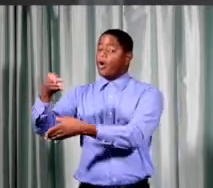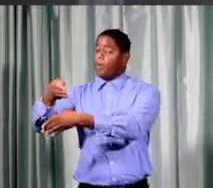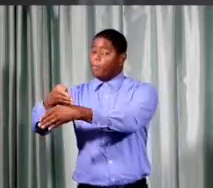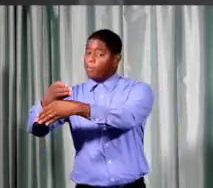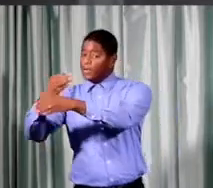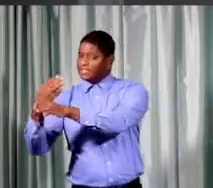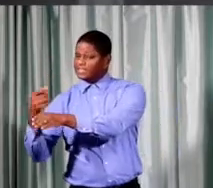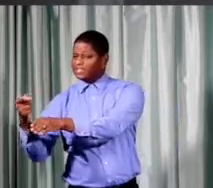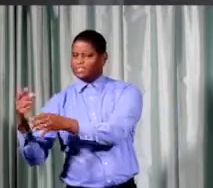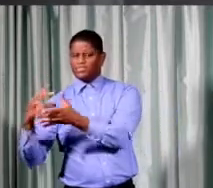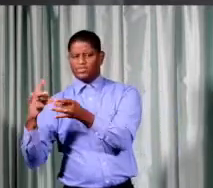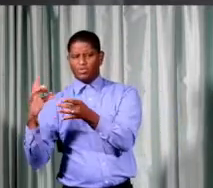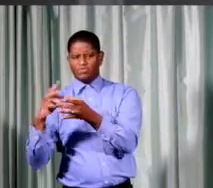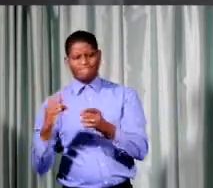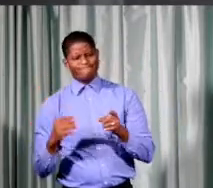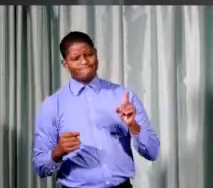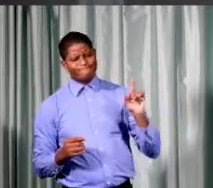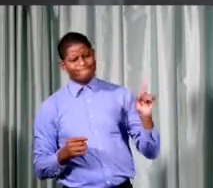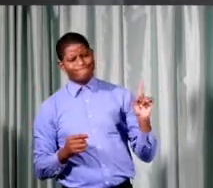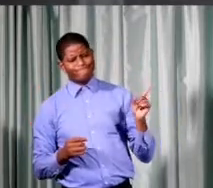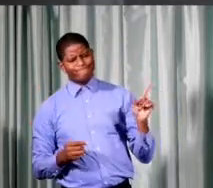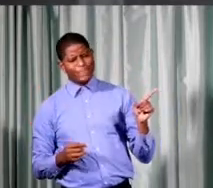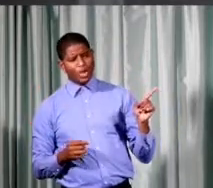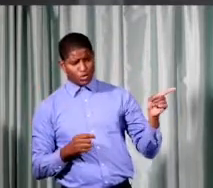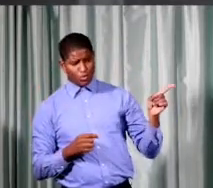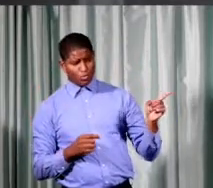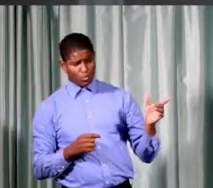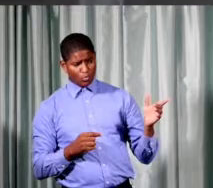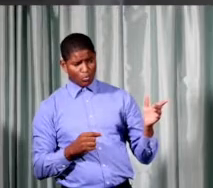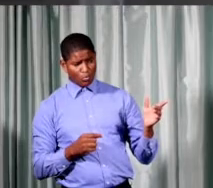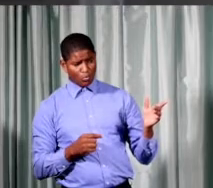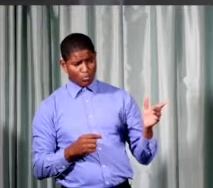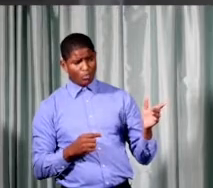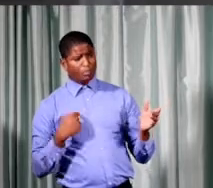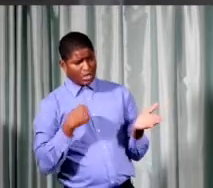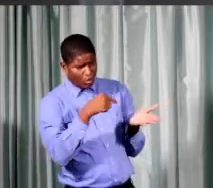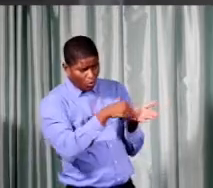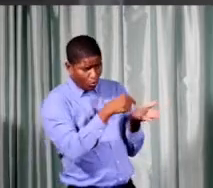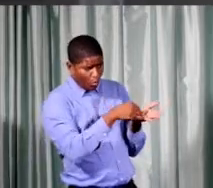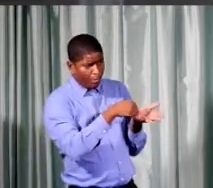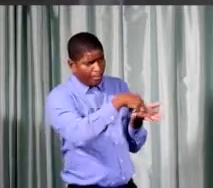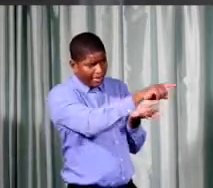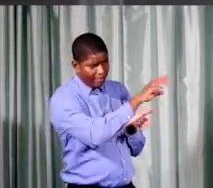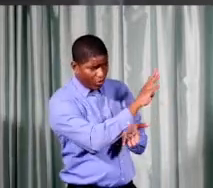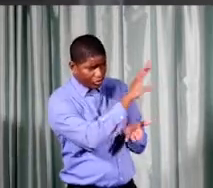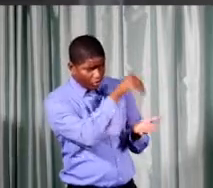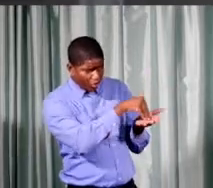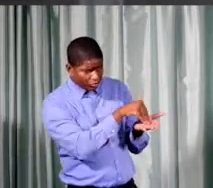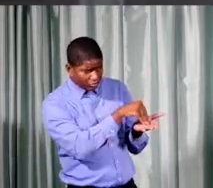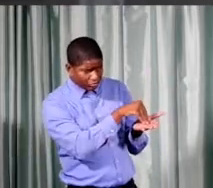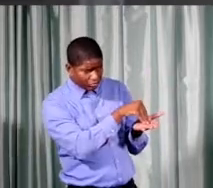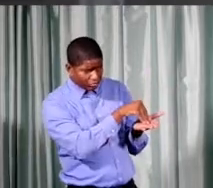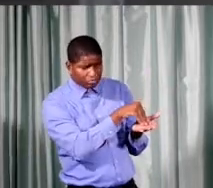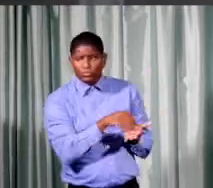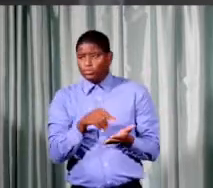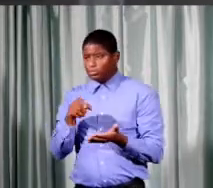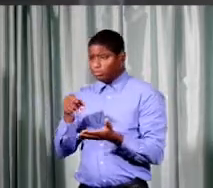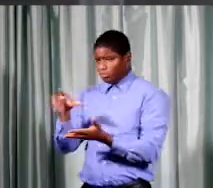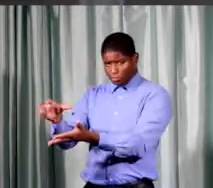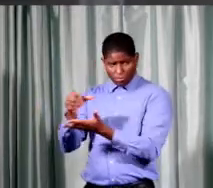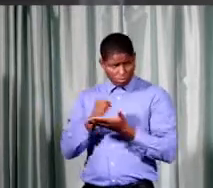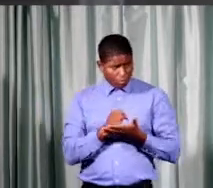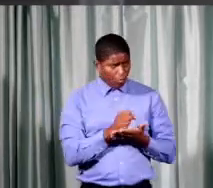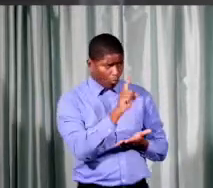owed you $4,000, you take out $1,000 to go to your breakfast party, I only owe you $3,000 now.